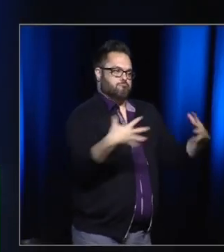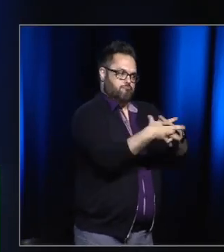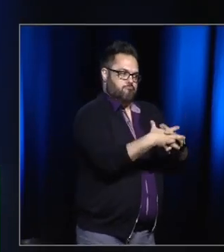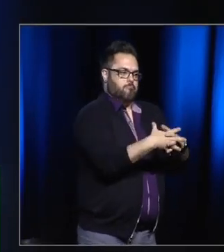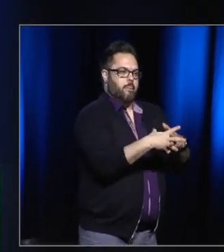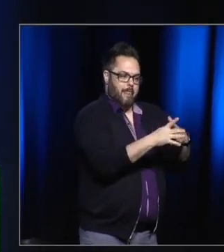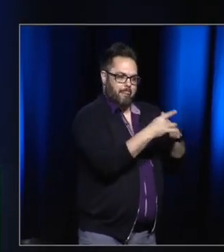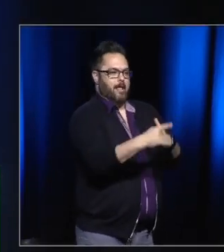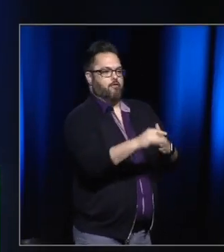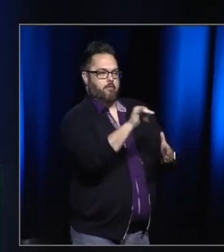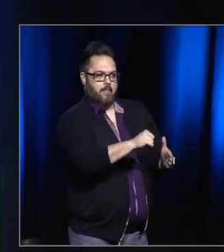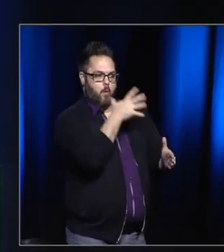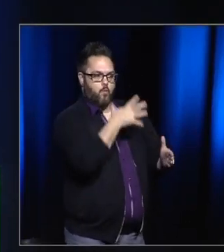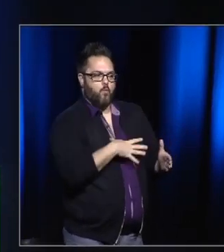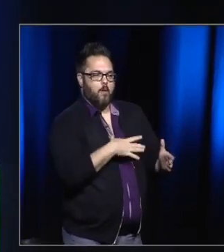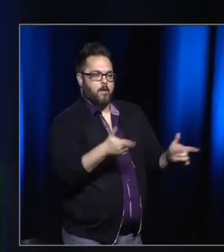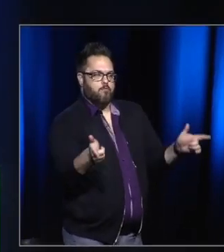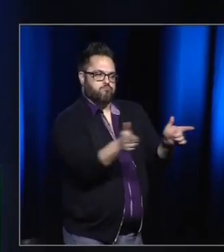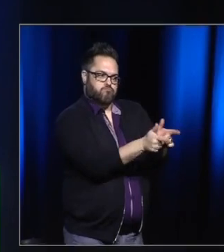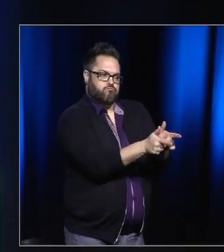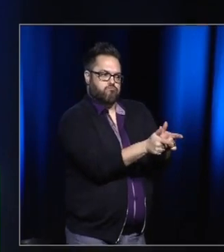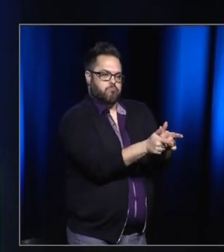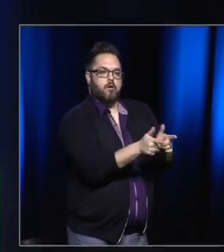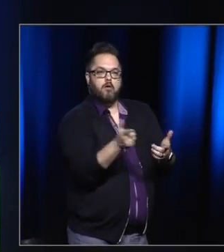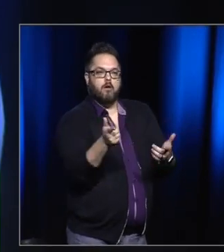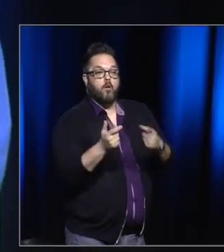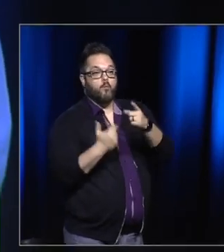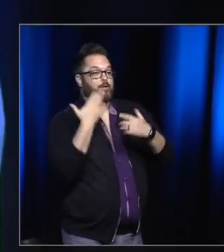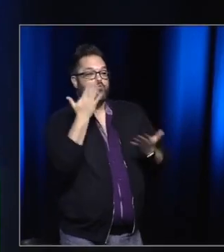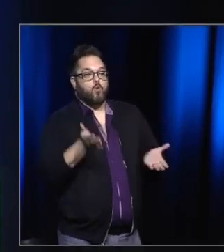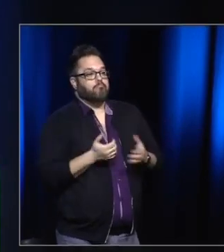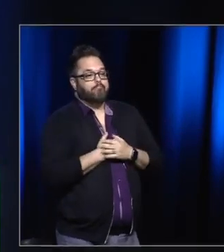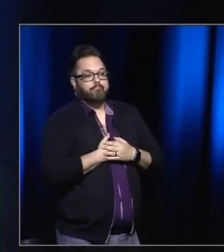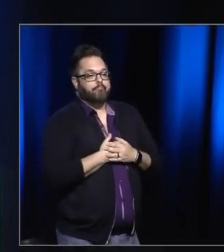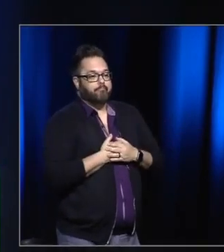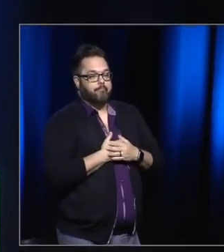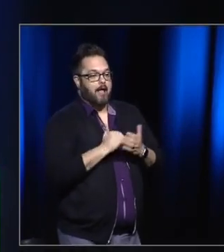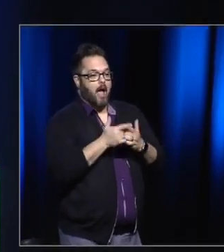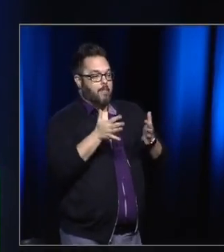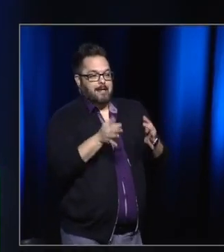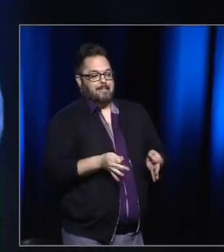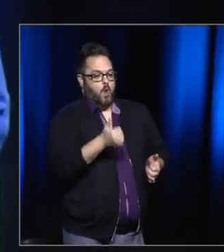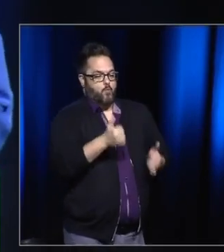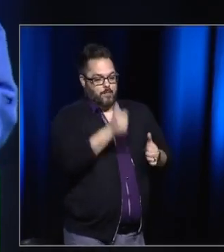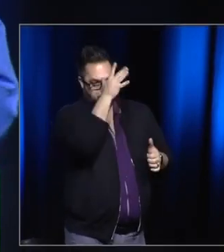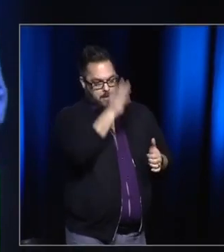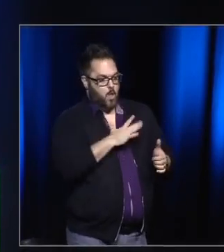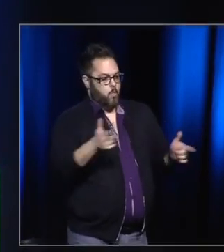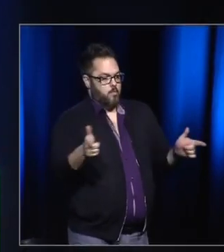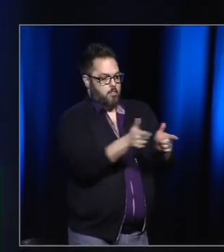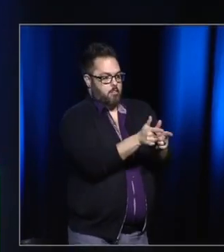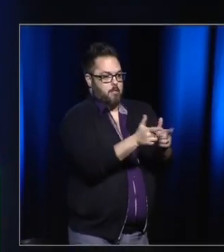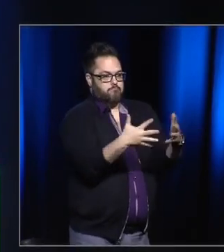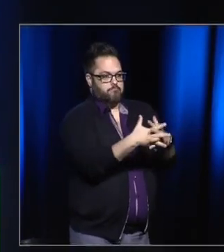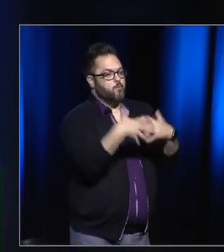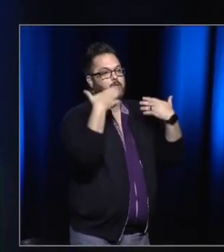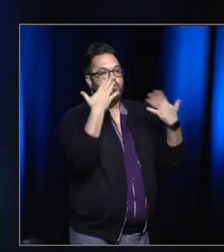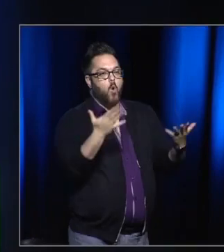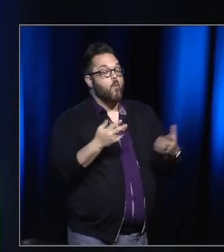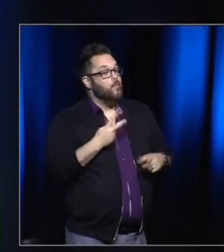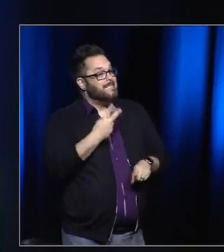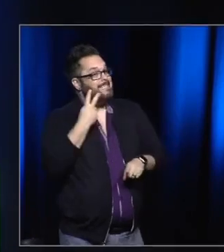being the leader and able to actually mate with the female? Yeah, we don't know. And one of the problems is that we see a lot of sexual